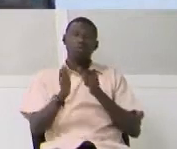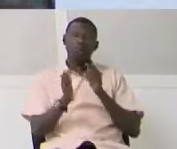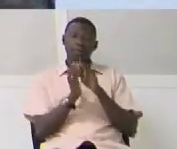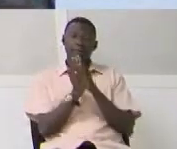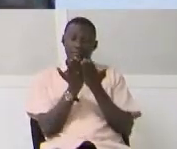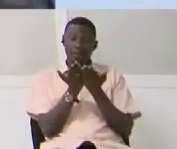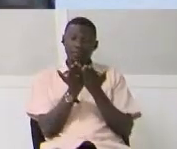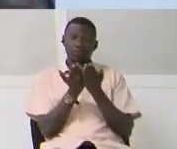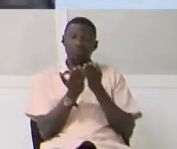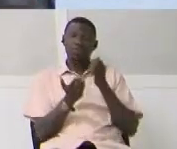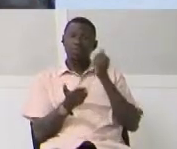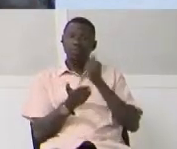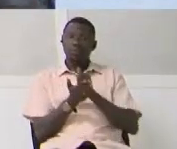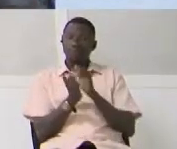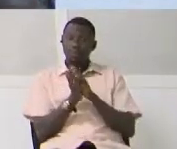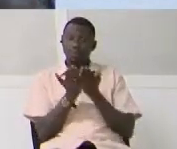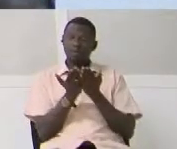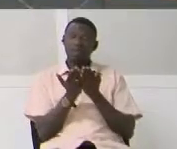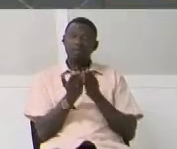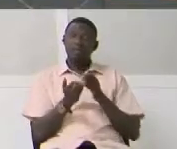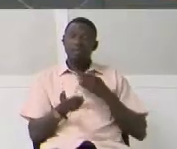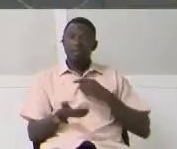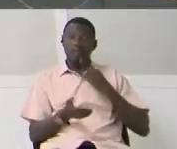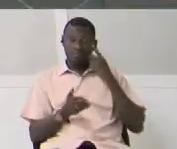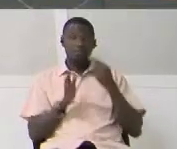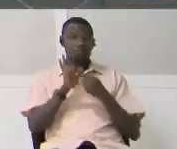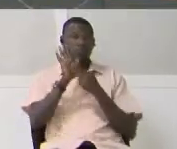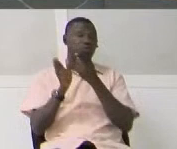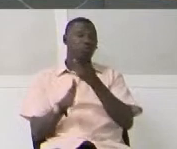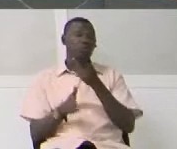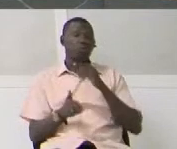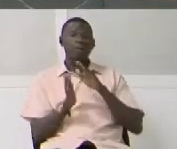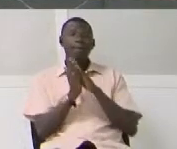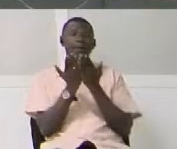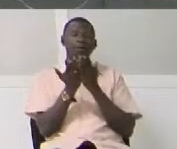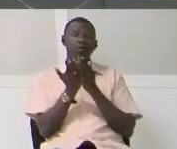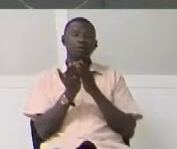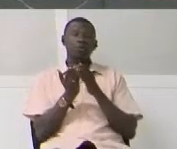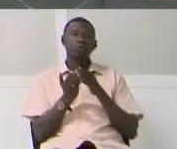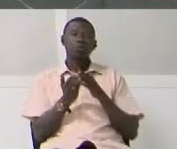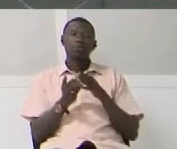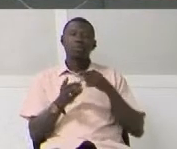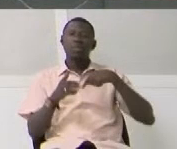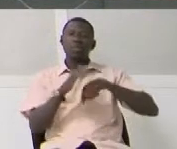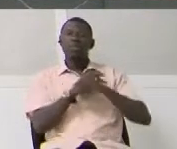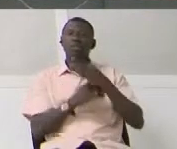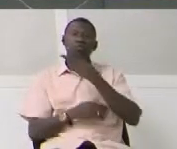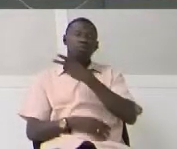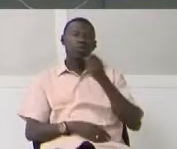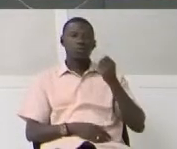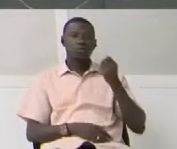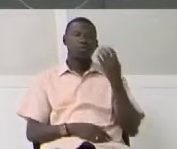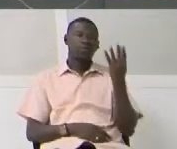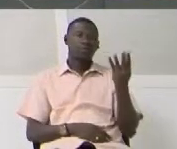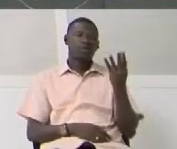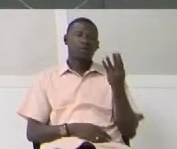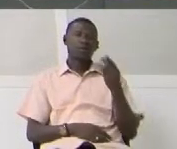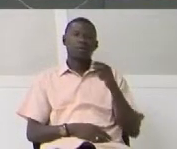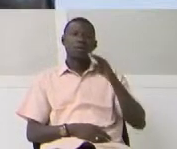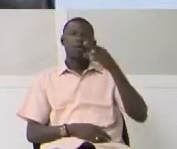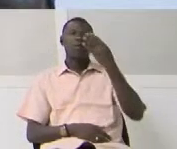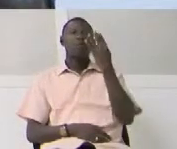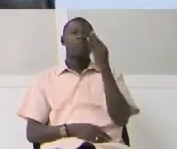Amdalai 4th of November. I showed you a passport which was stamped at Amdalai at the 4th of November. The 4th of